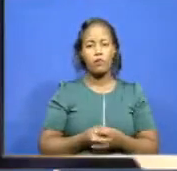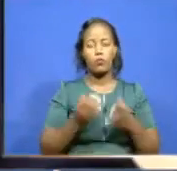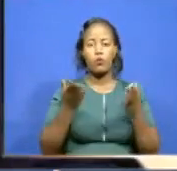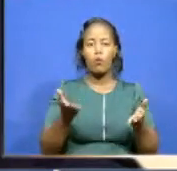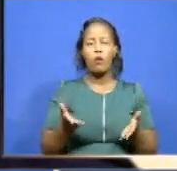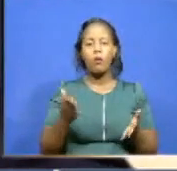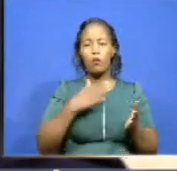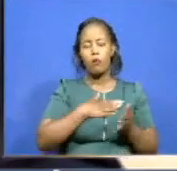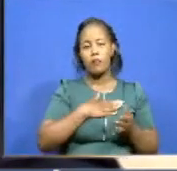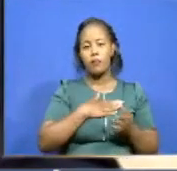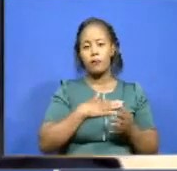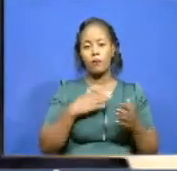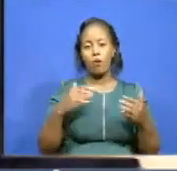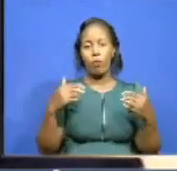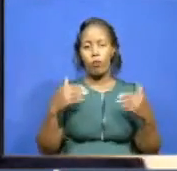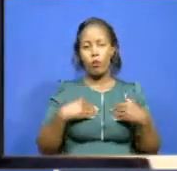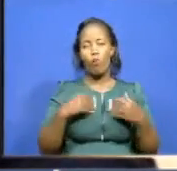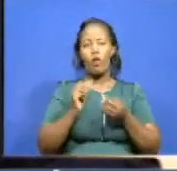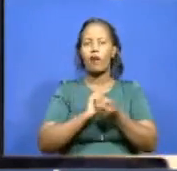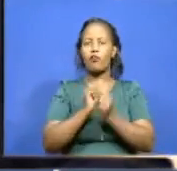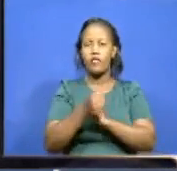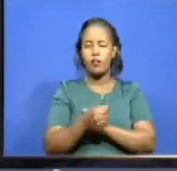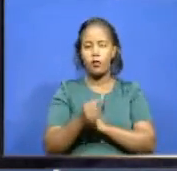I've made the following changes